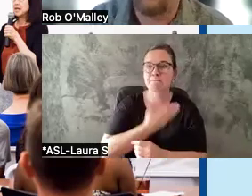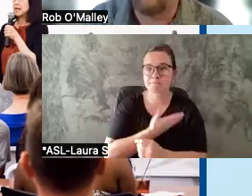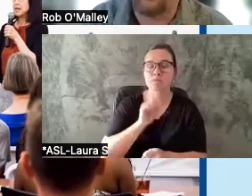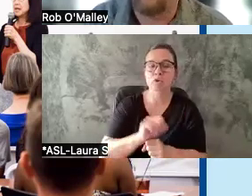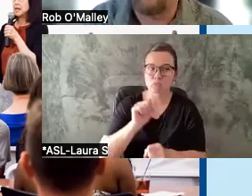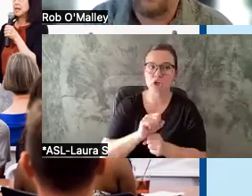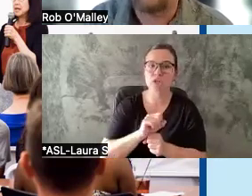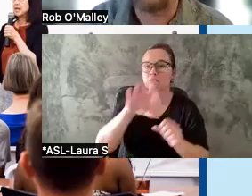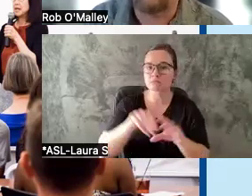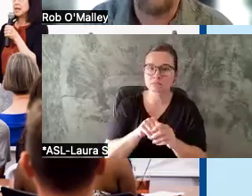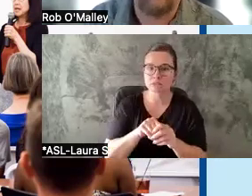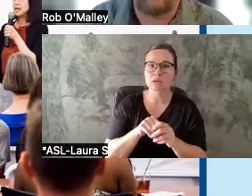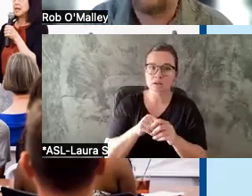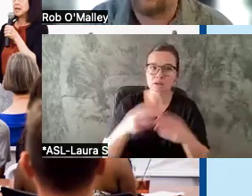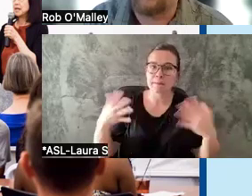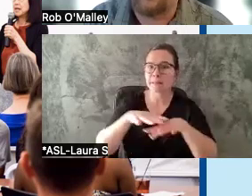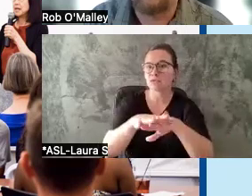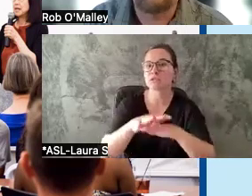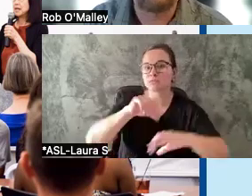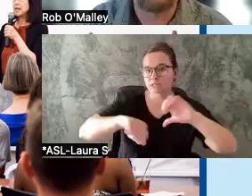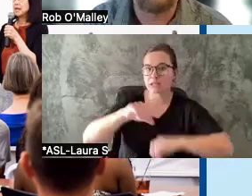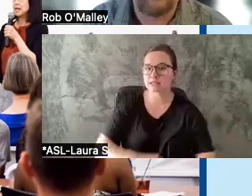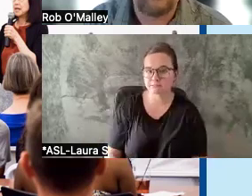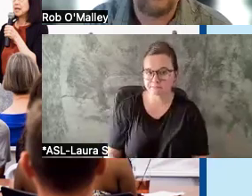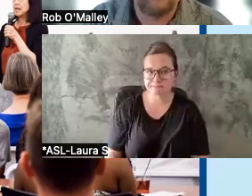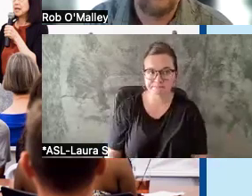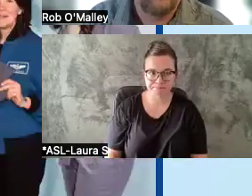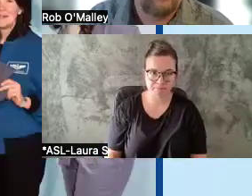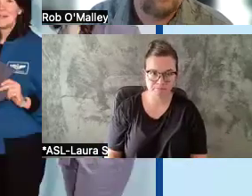work and part of mainstream science engagement.